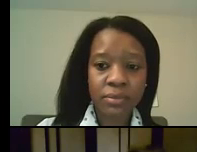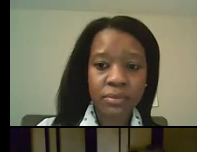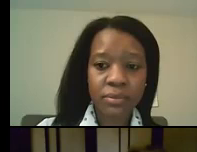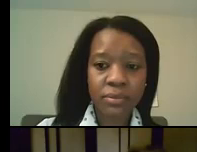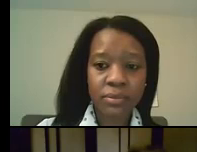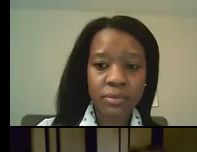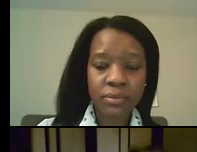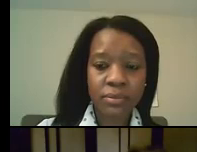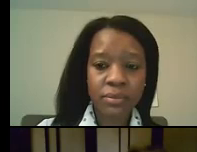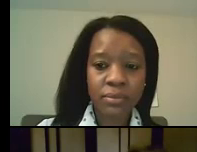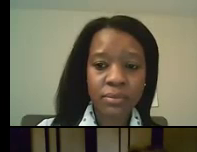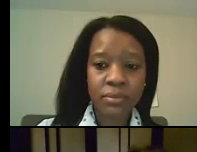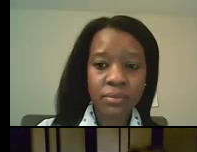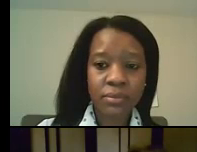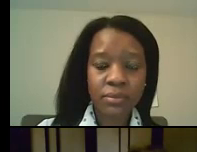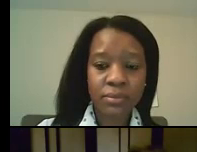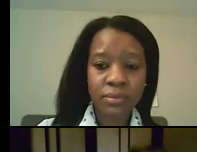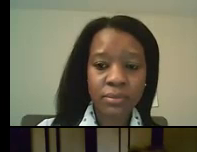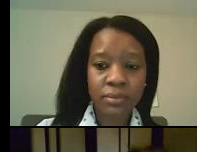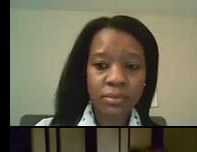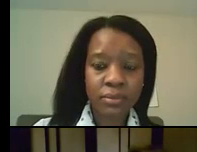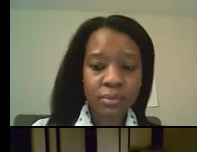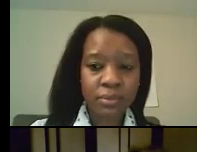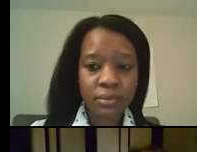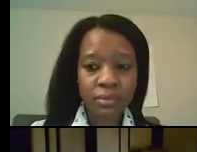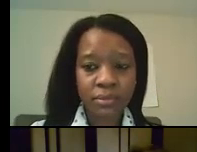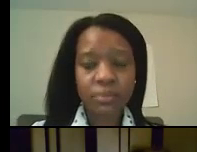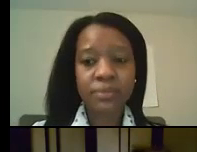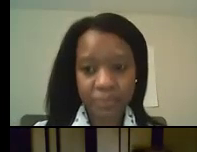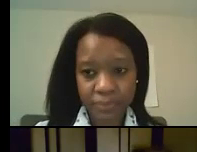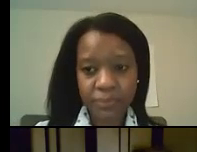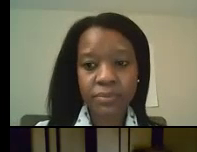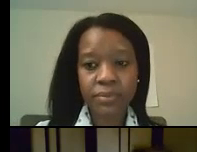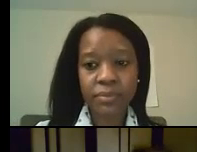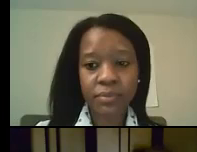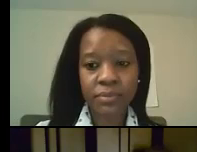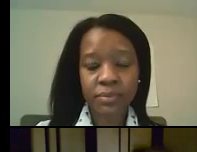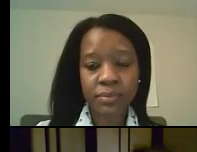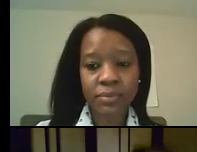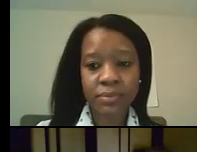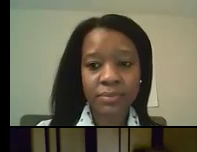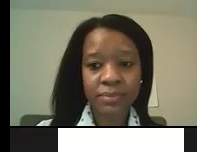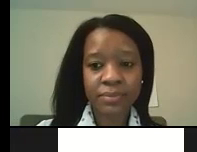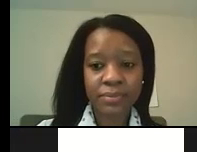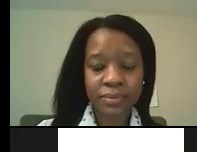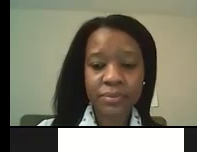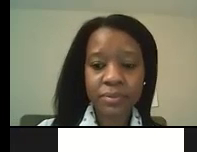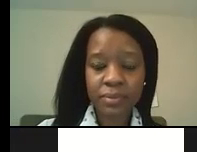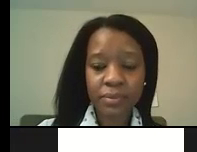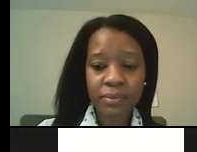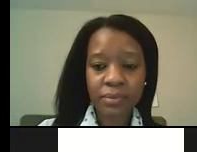gotten to the point where the free clinics know what their schedules are yet. But would you address that, please?